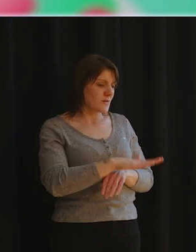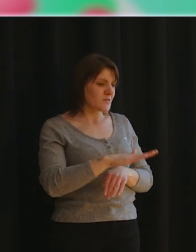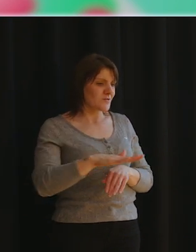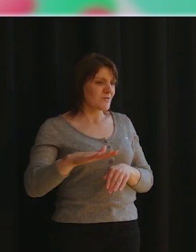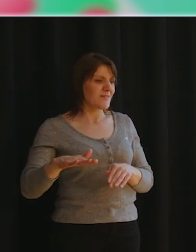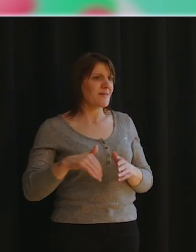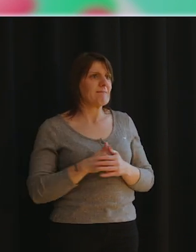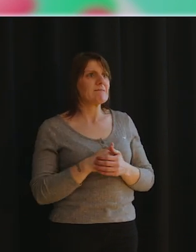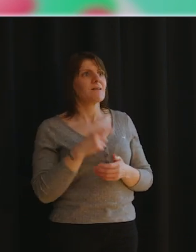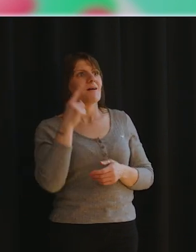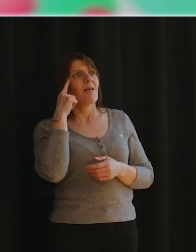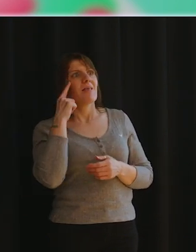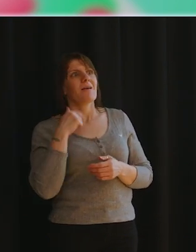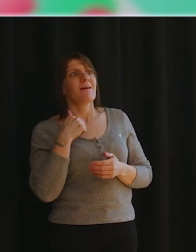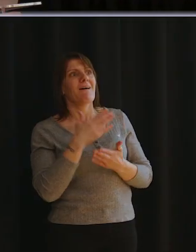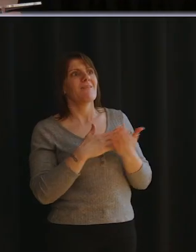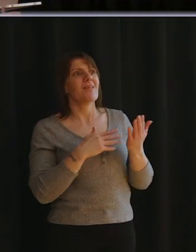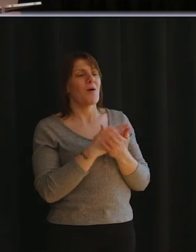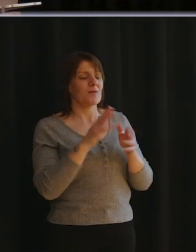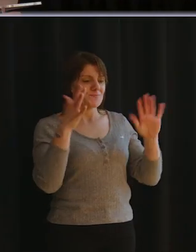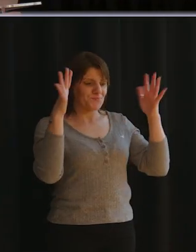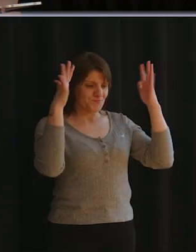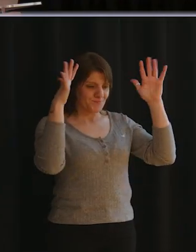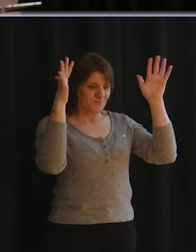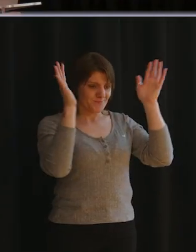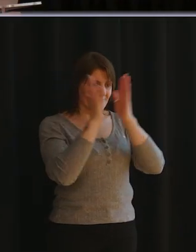think I did quite well at timing.